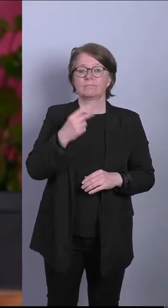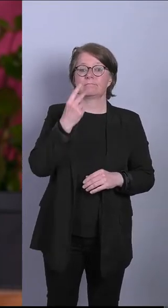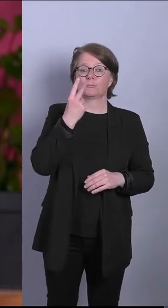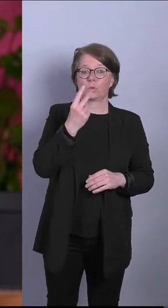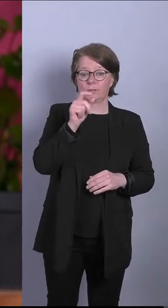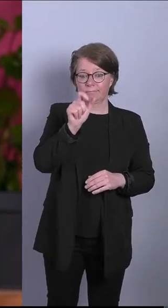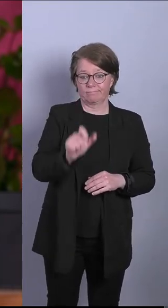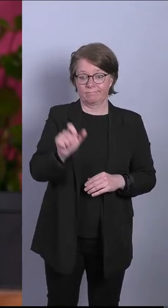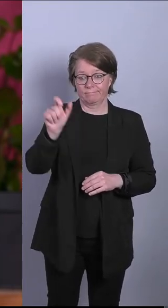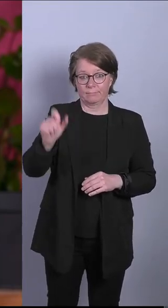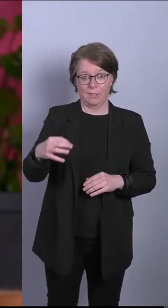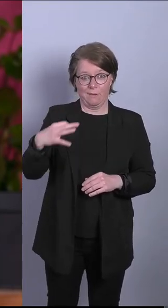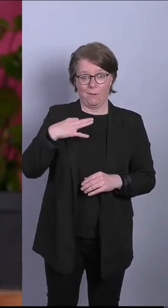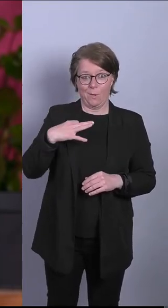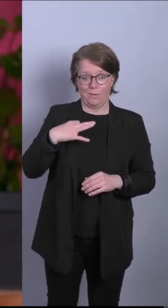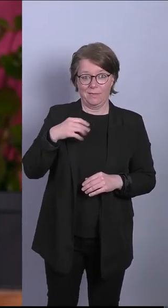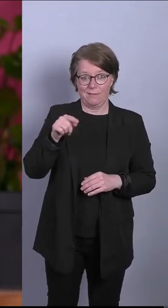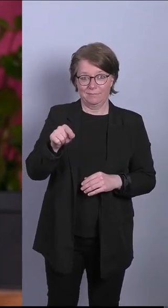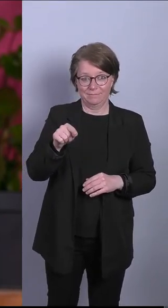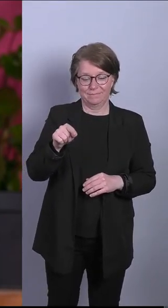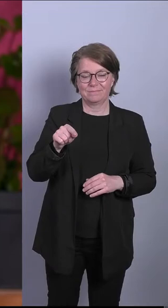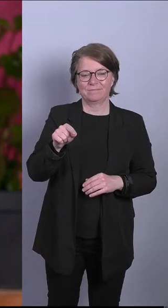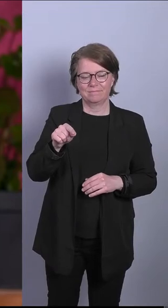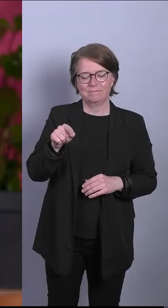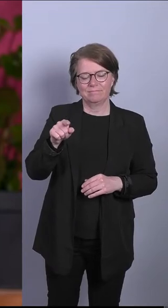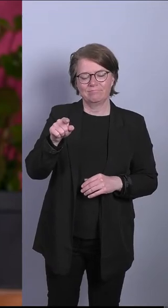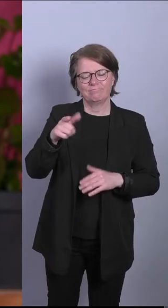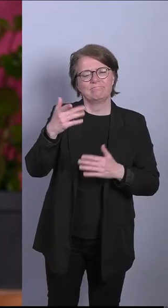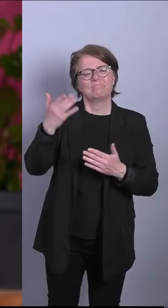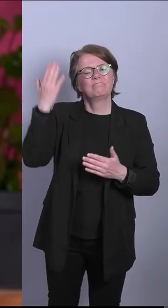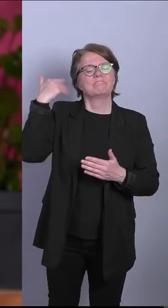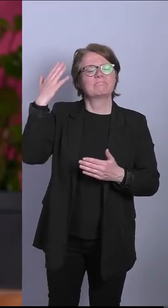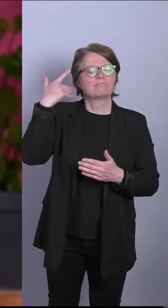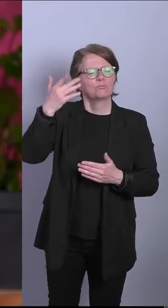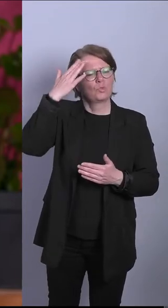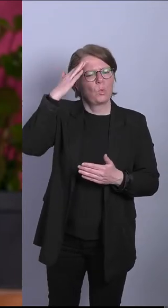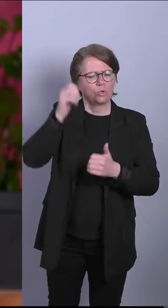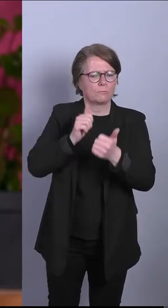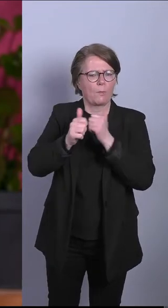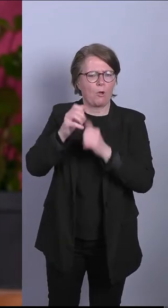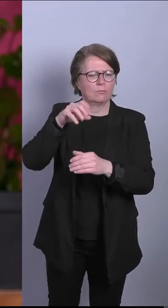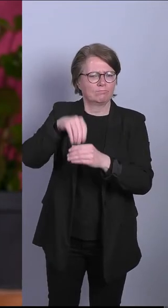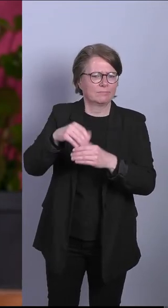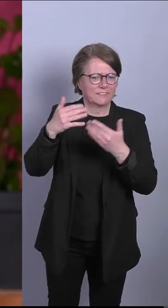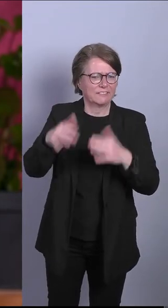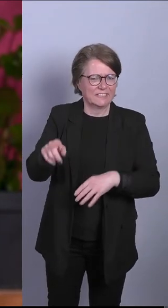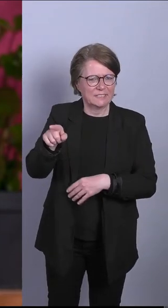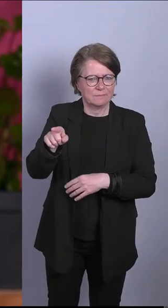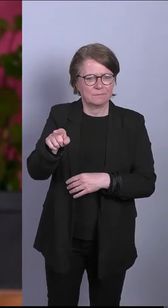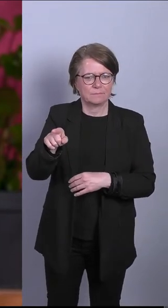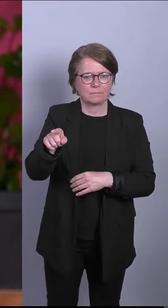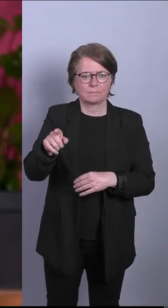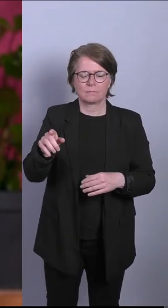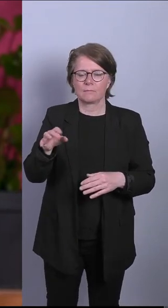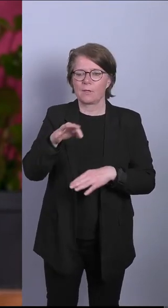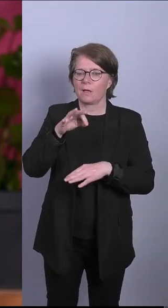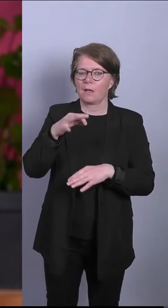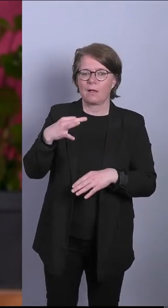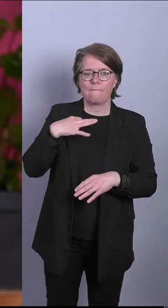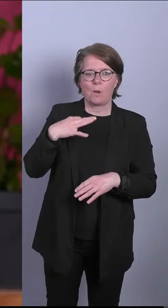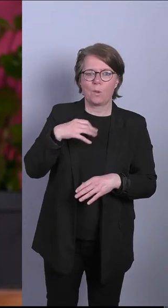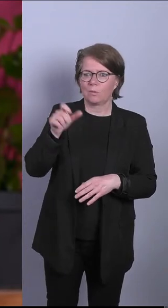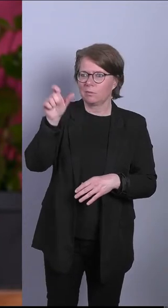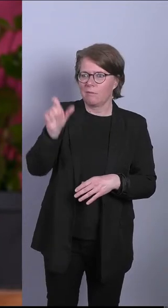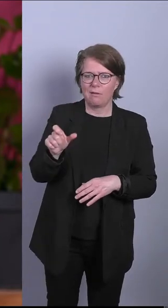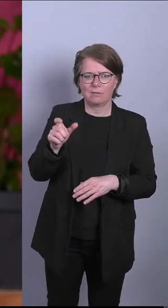today. They were already in the national games, and I'm sure they can tell us a lot about what it's like to be